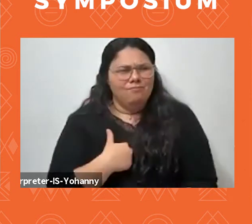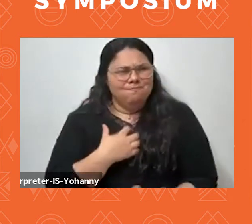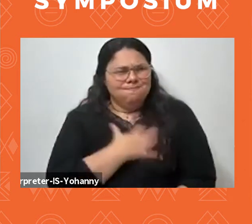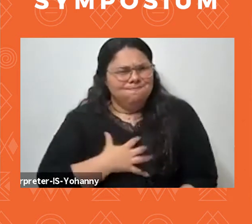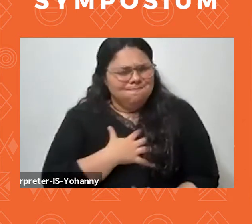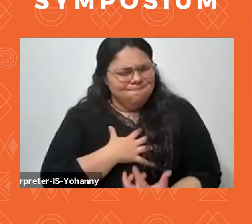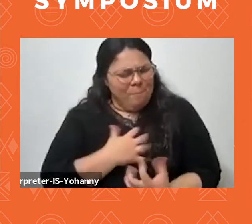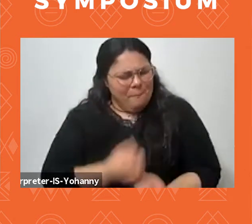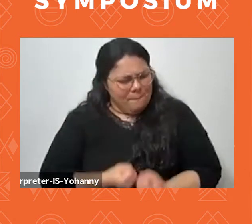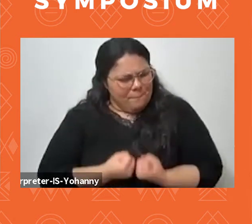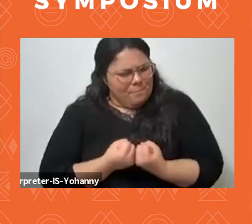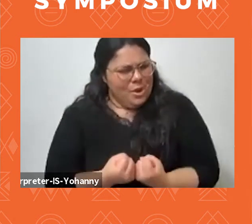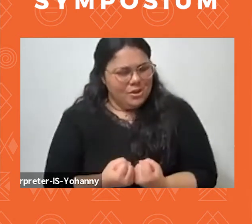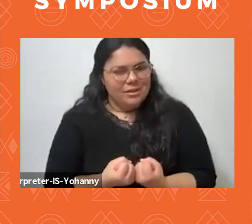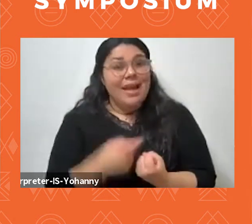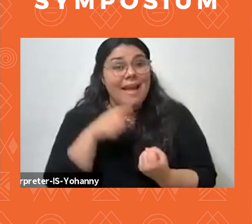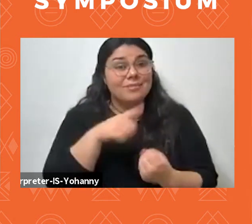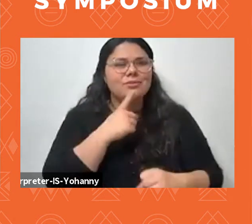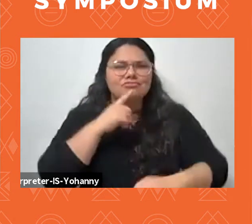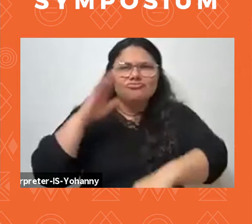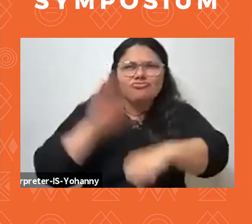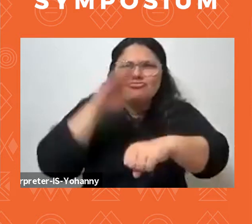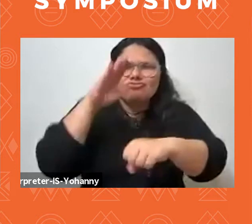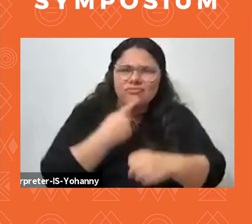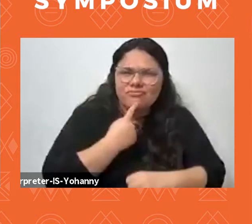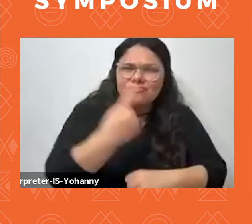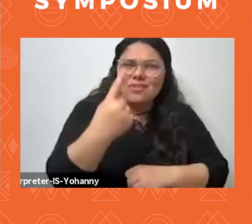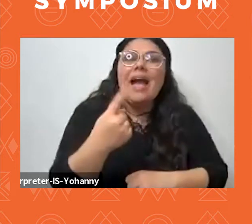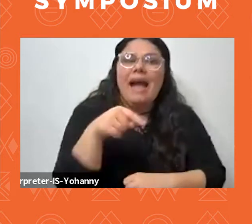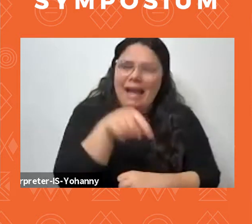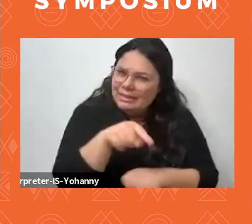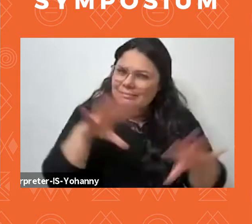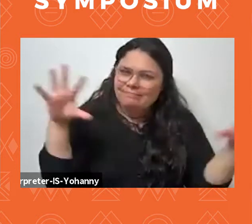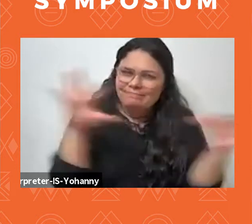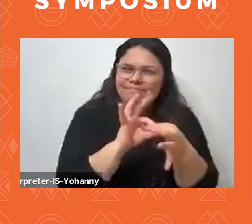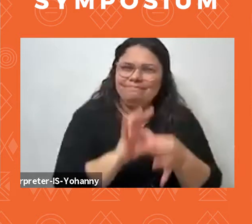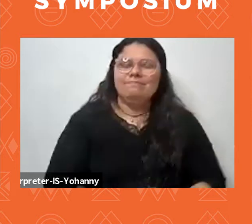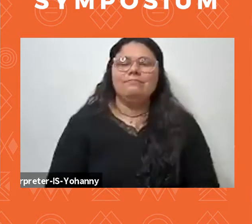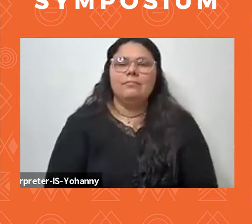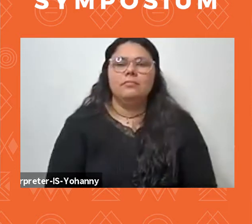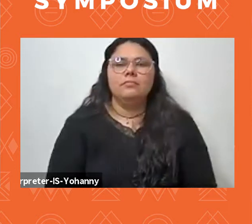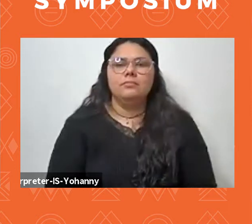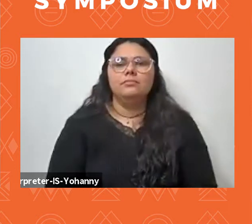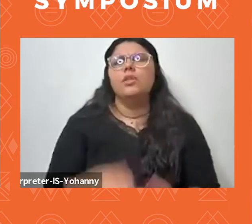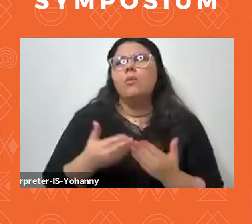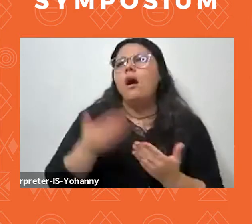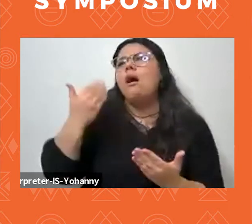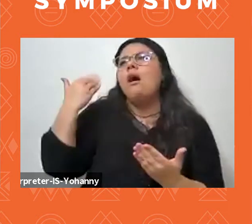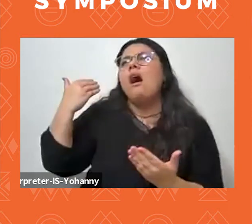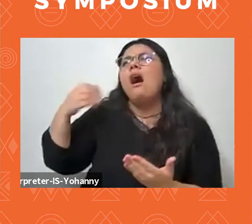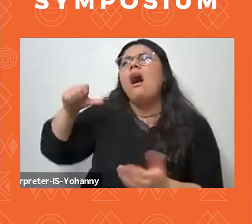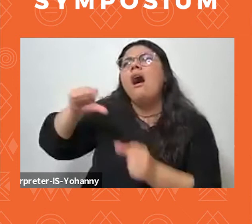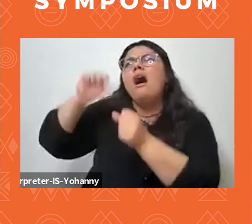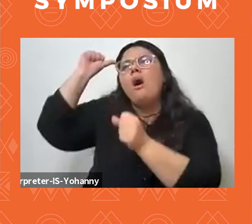lane, not just for the sake of it, but reminding ourselves of the founding values of the Ubuntu Symposium, but not just the values, but